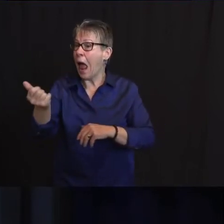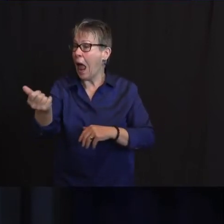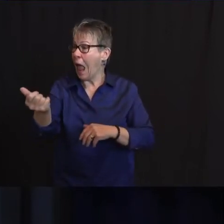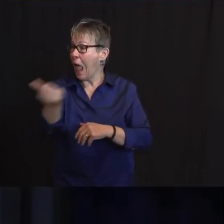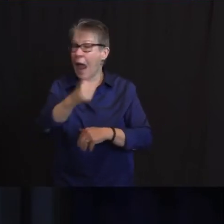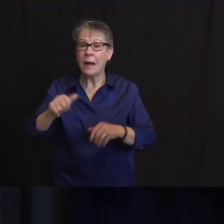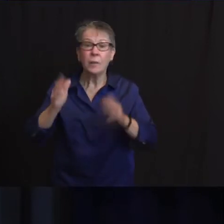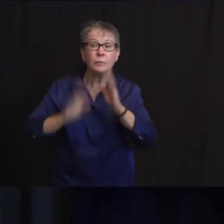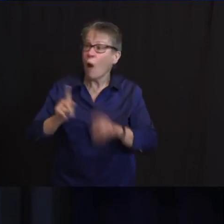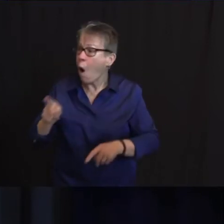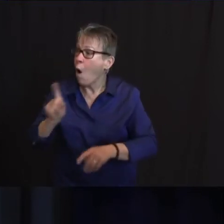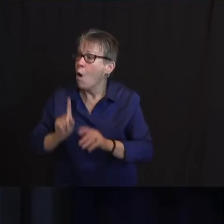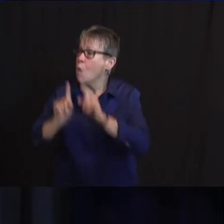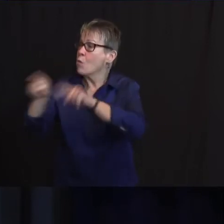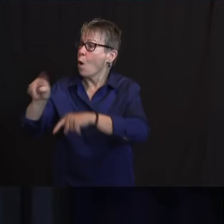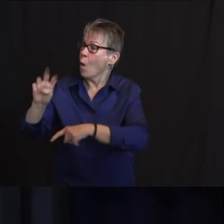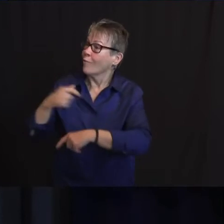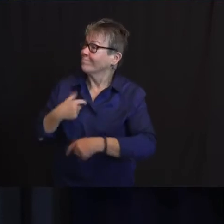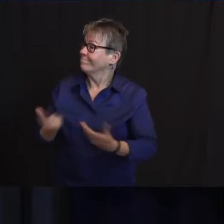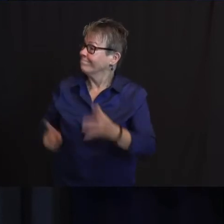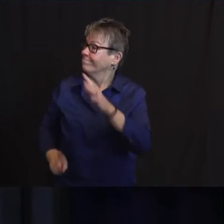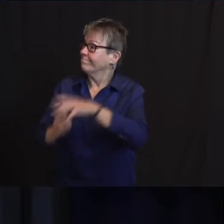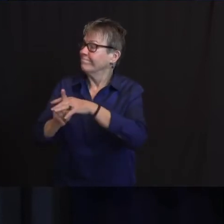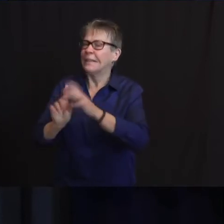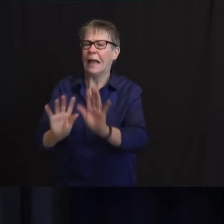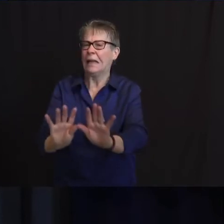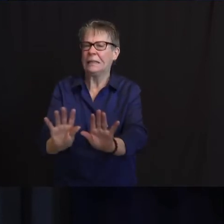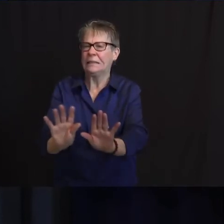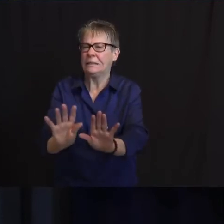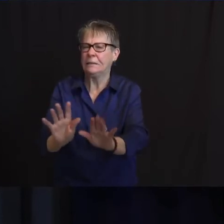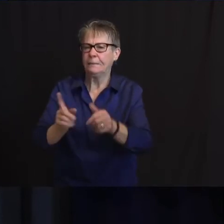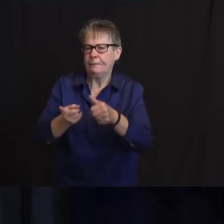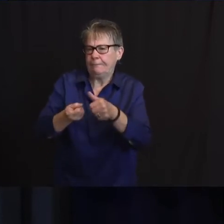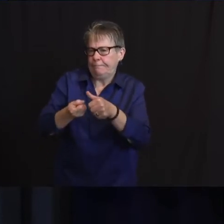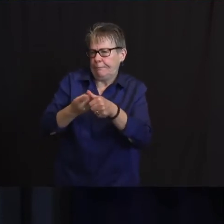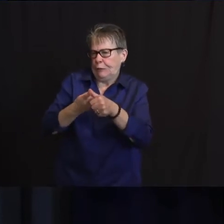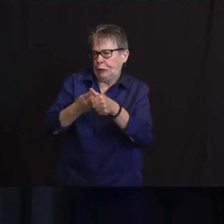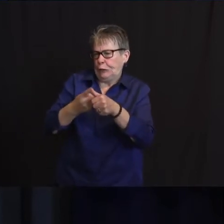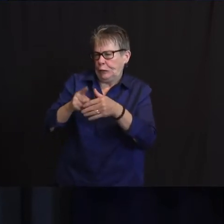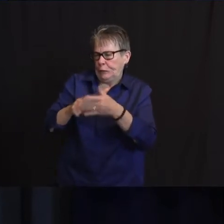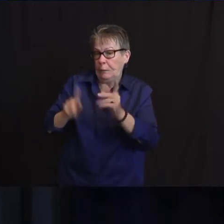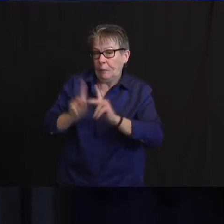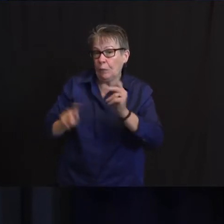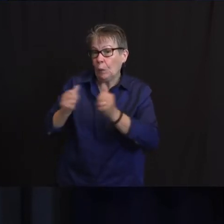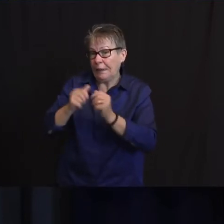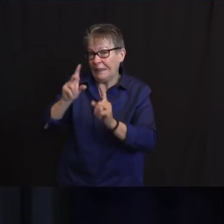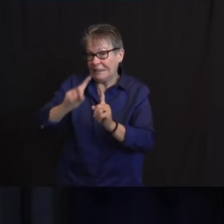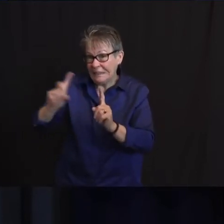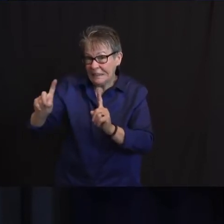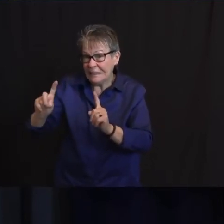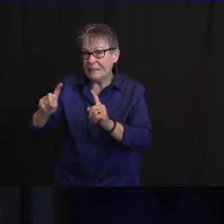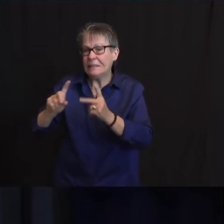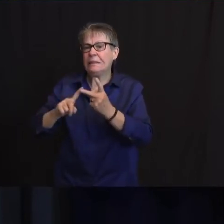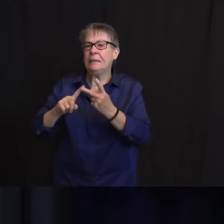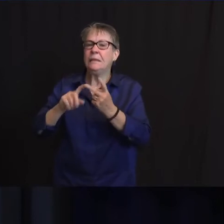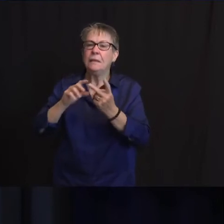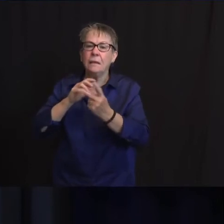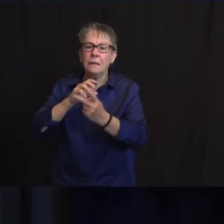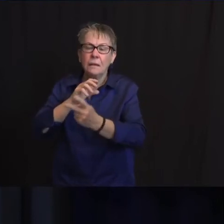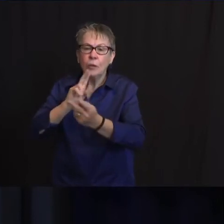footprints of Walmart and other pharmacy chains will come on board in the coming weeks and months as